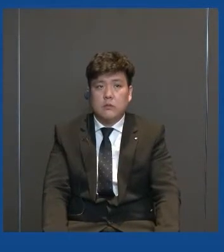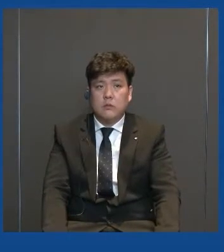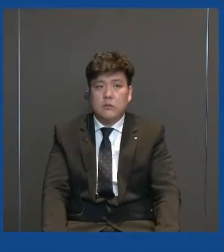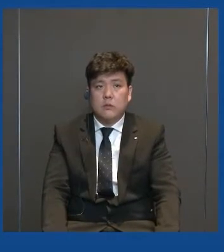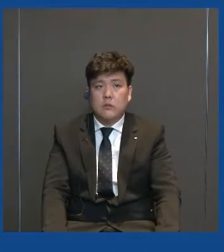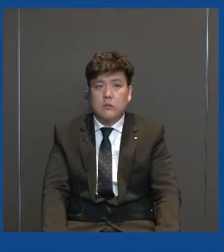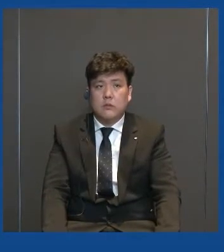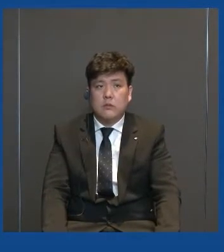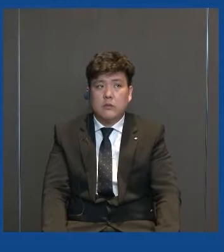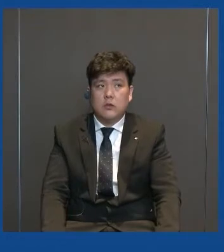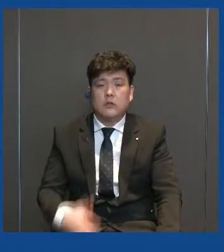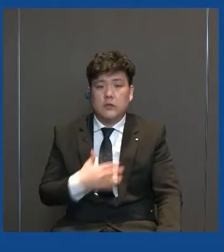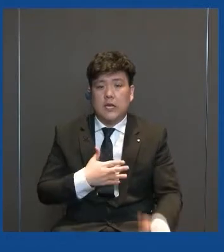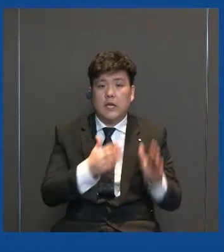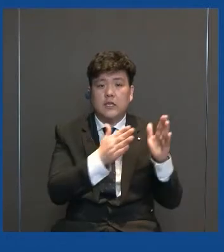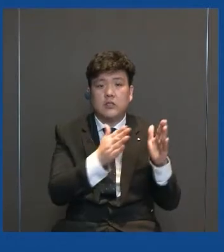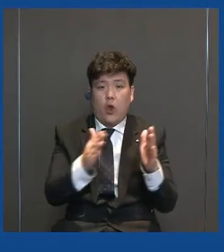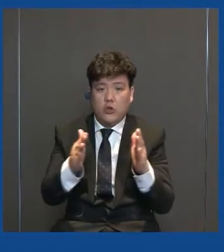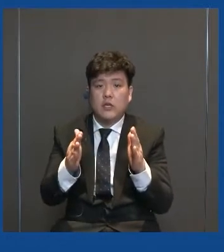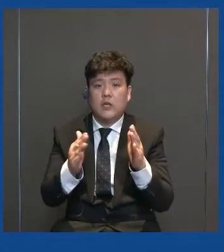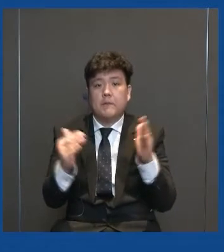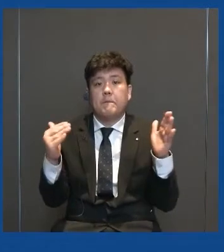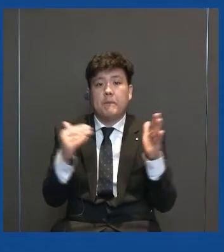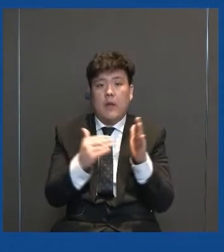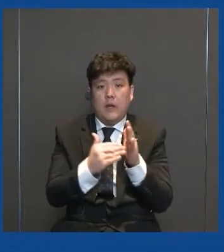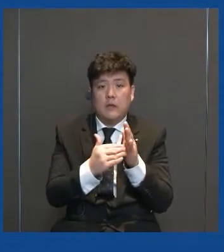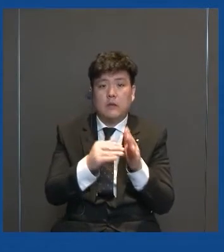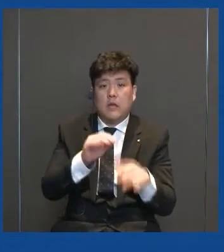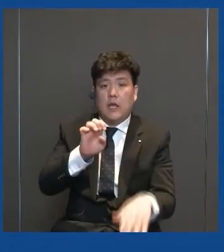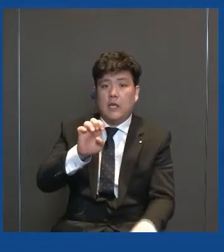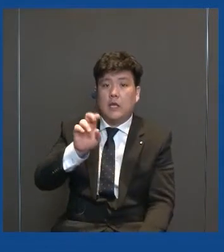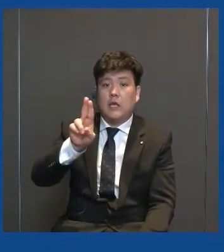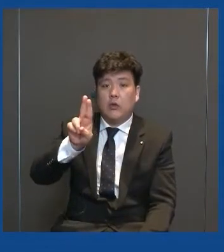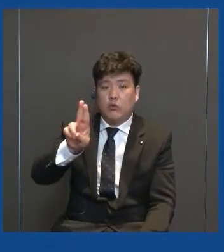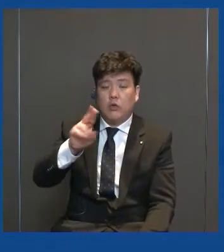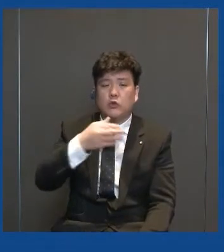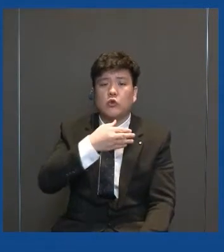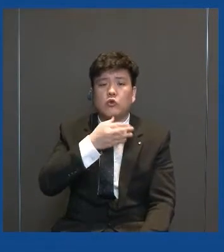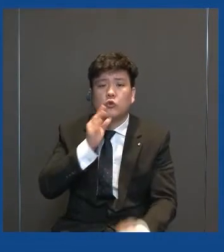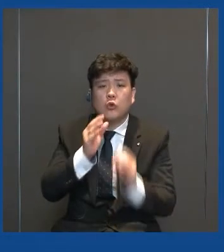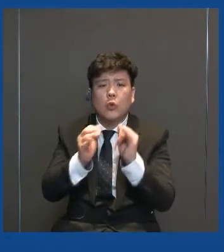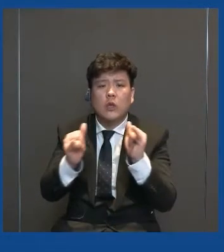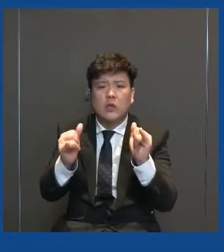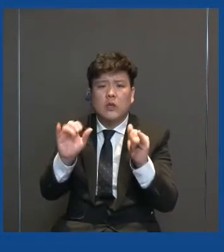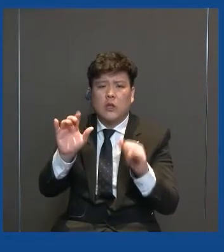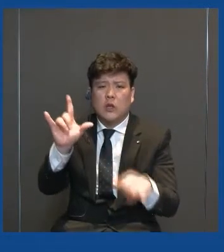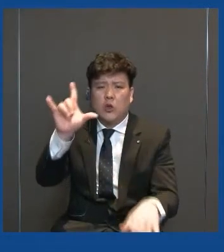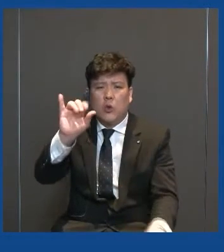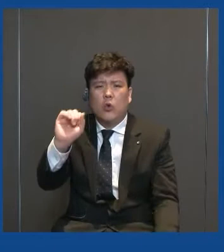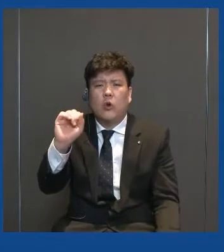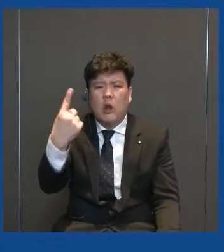will speak about these in relation to the Danish case.